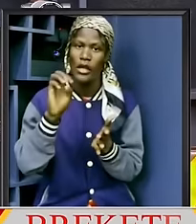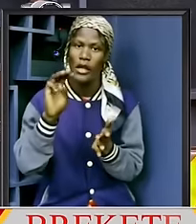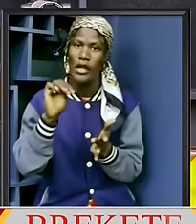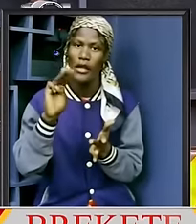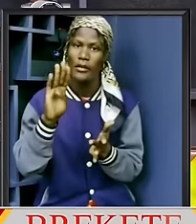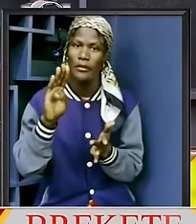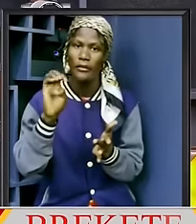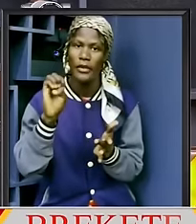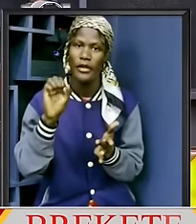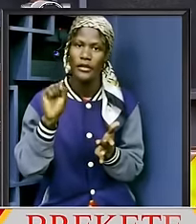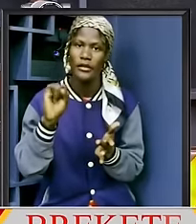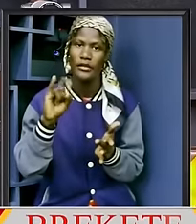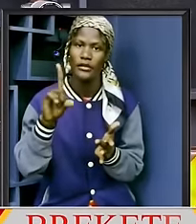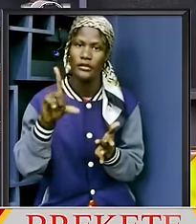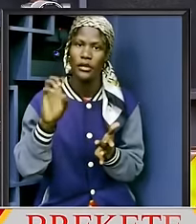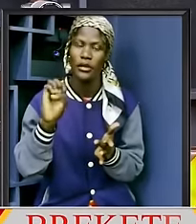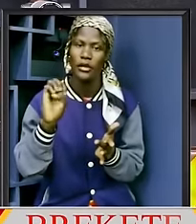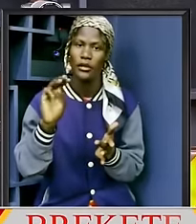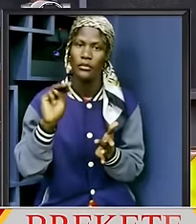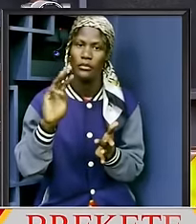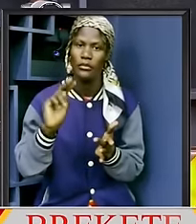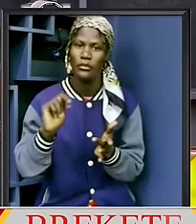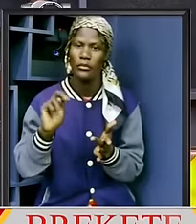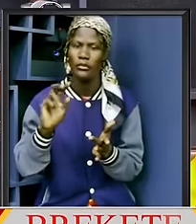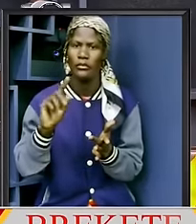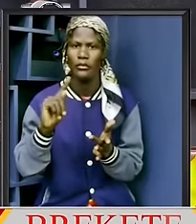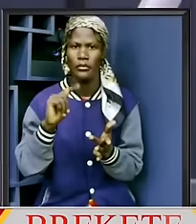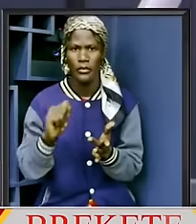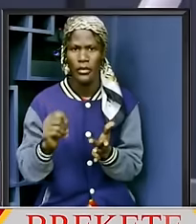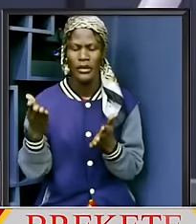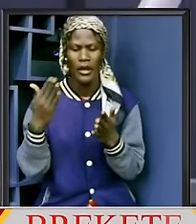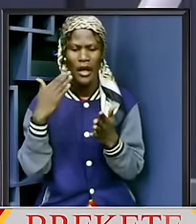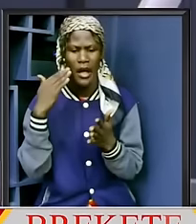embezzlement happened within the organization.